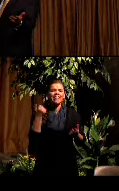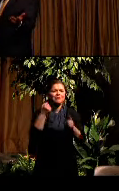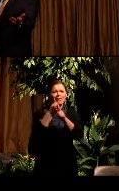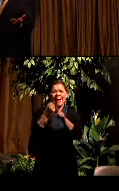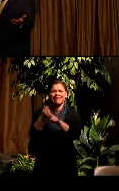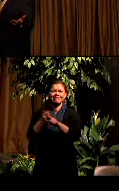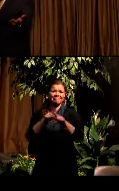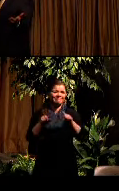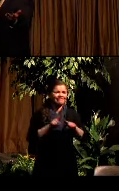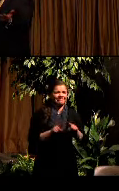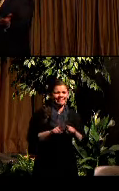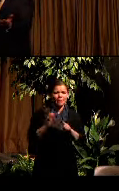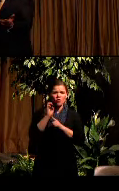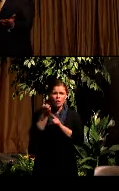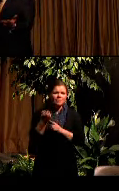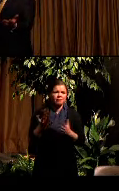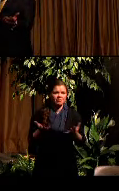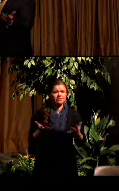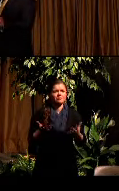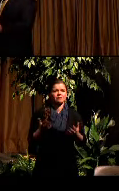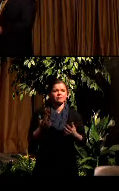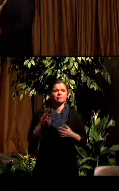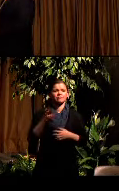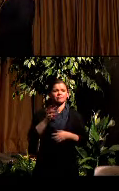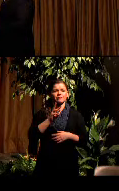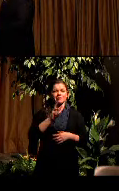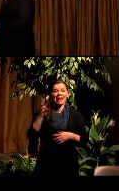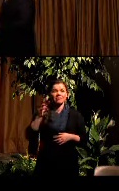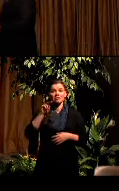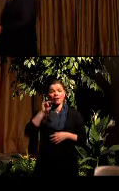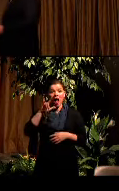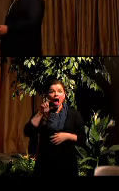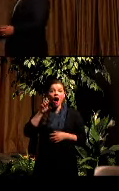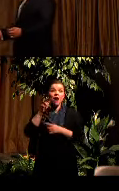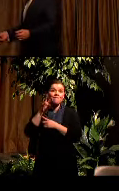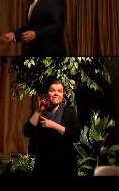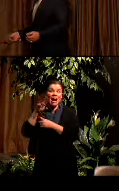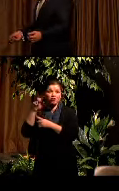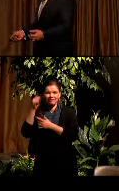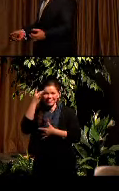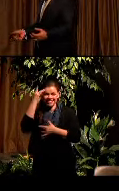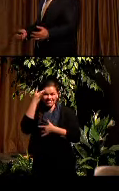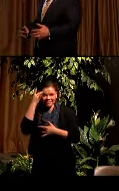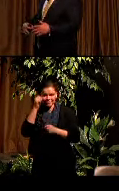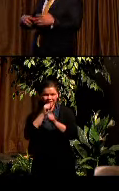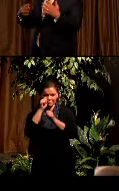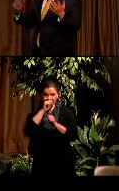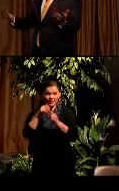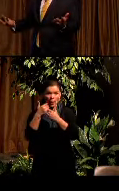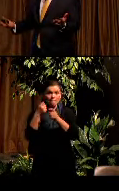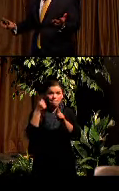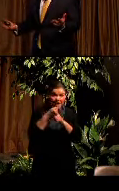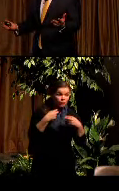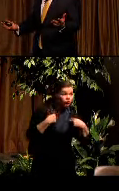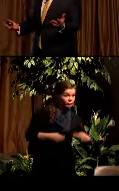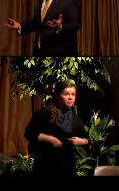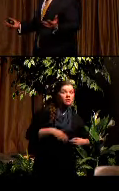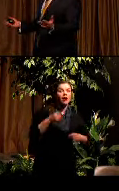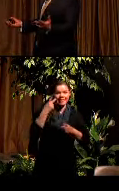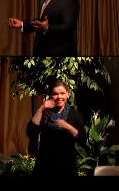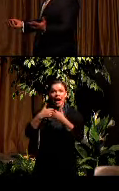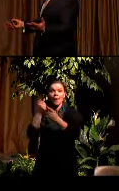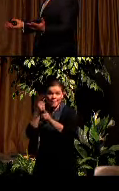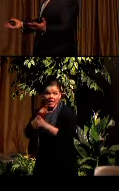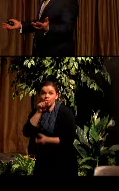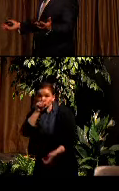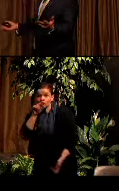how West Nile virus, which impacts humans, also has impacted birds. So it's in that sort of spirit